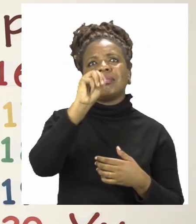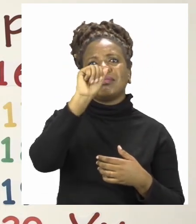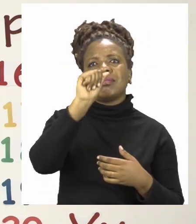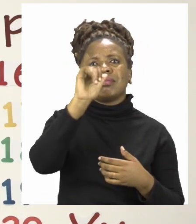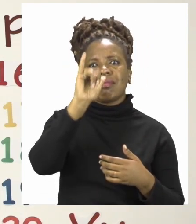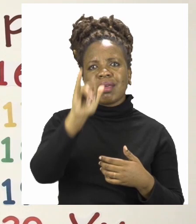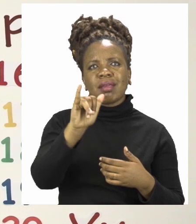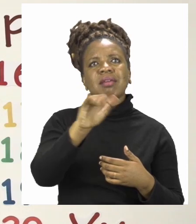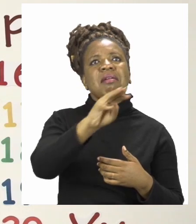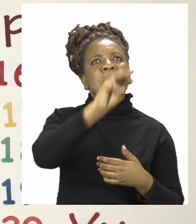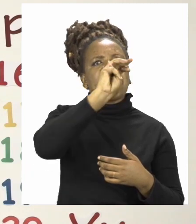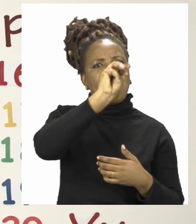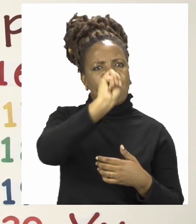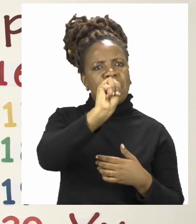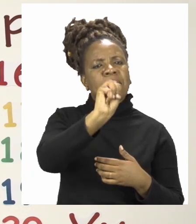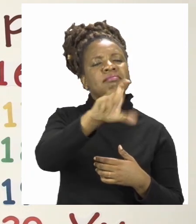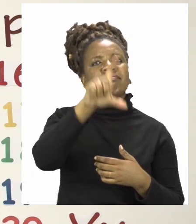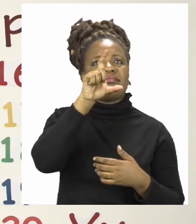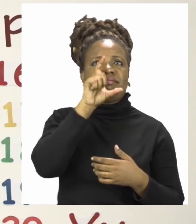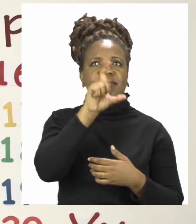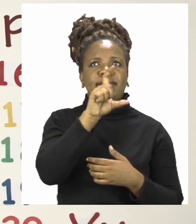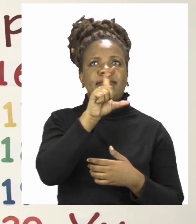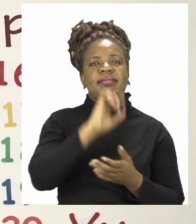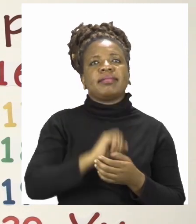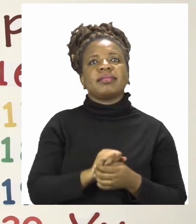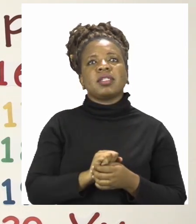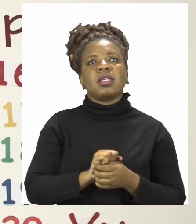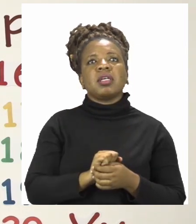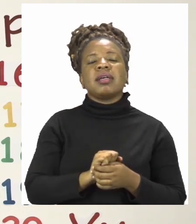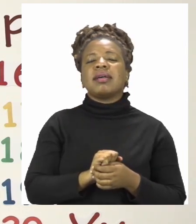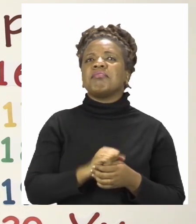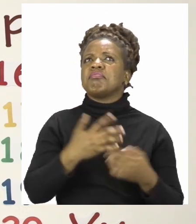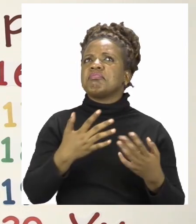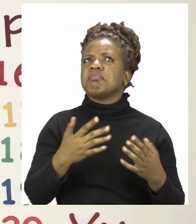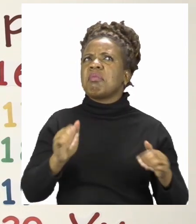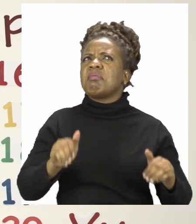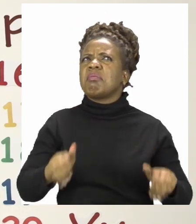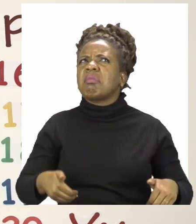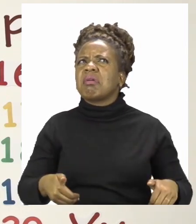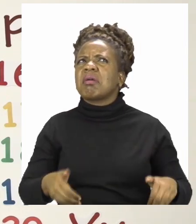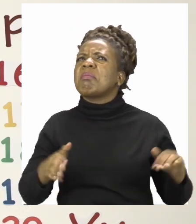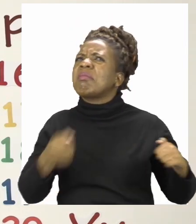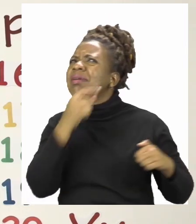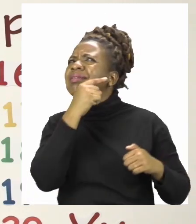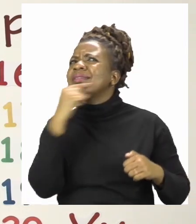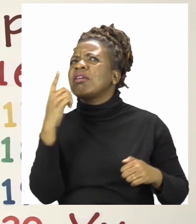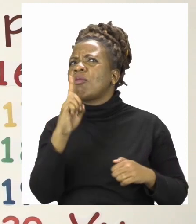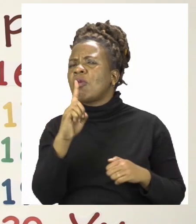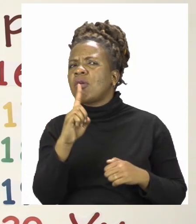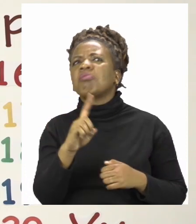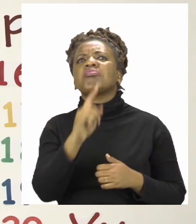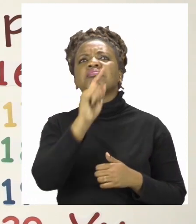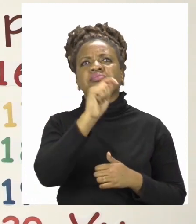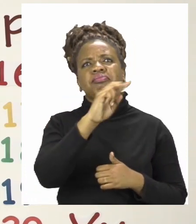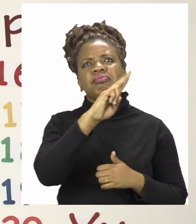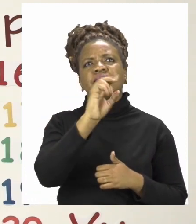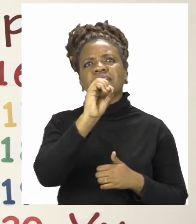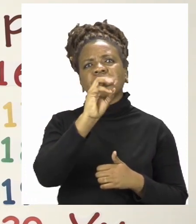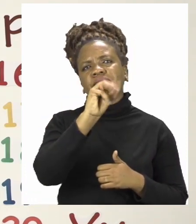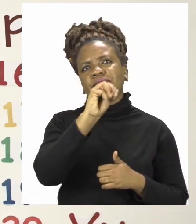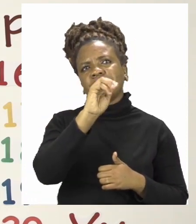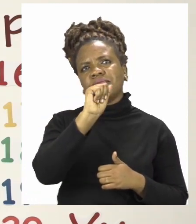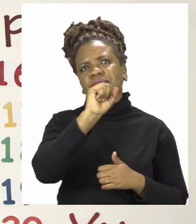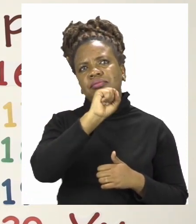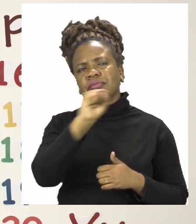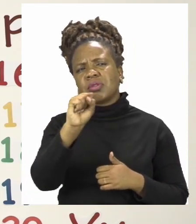Thomas. So look out for all the words that have capital letters, because then you know